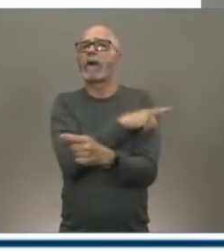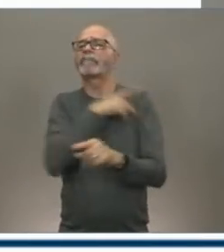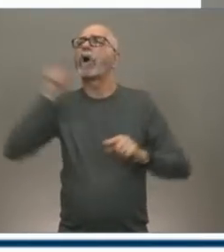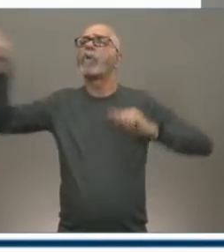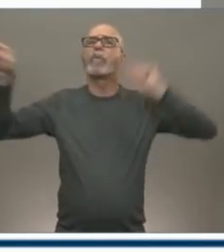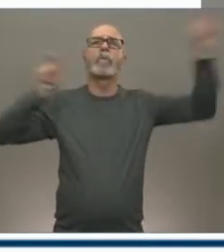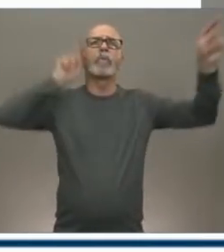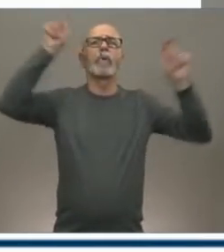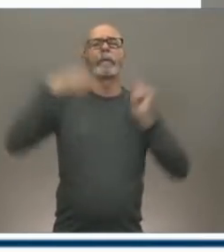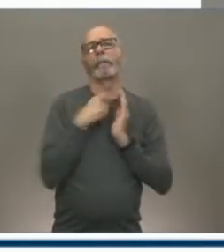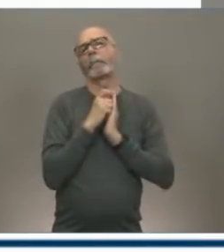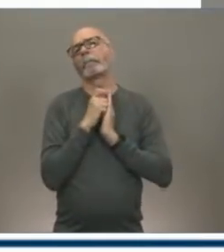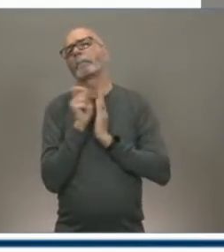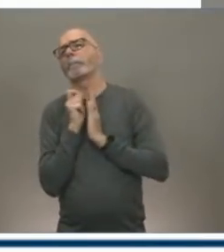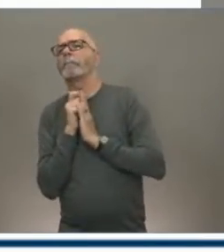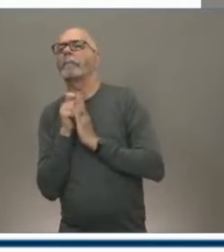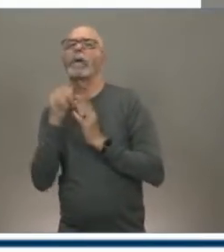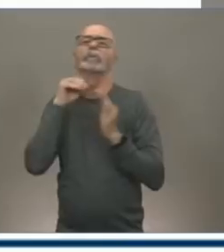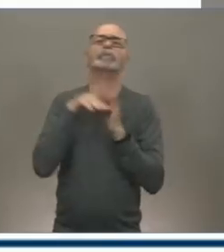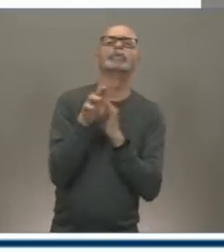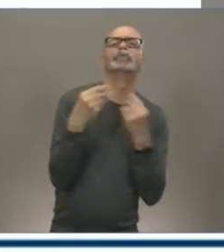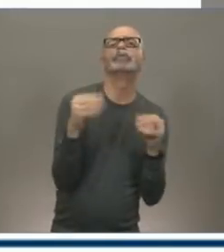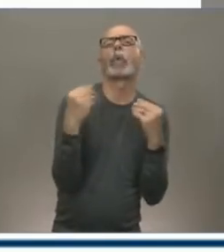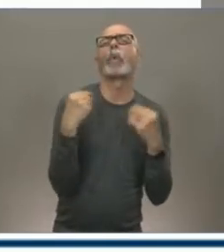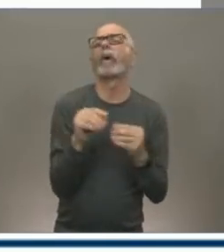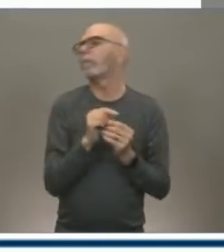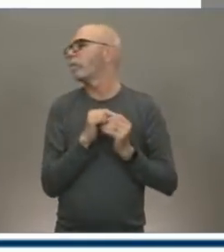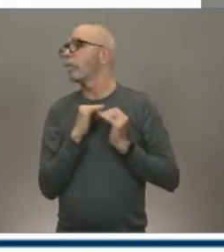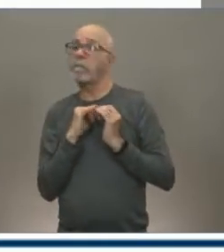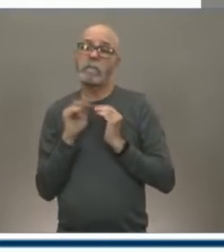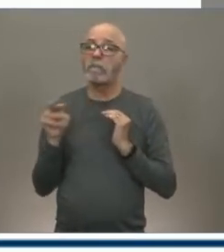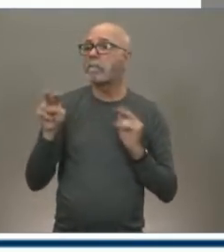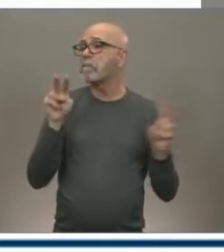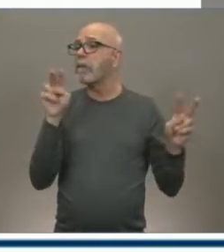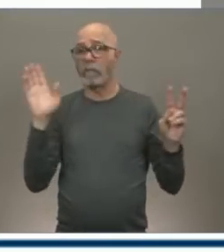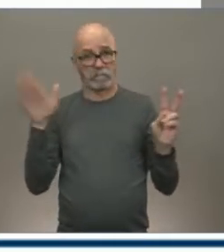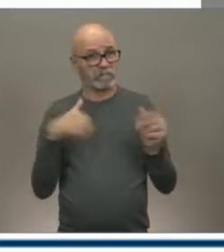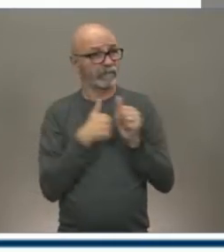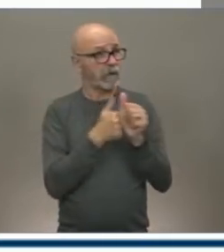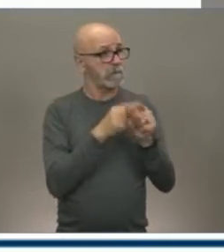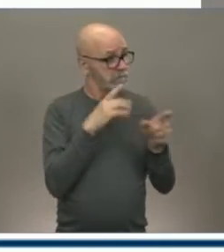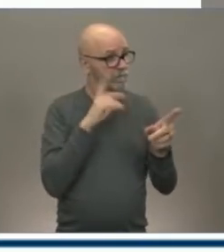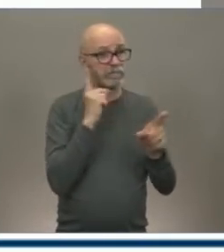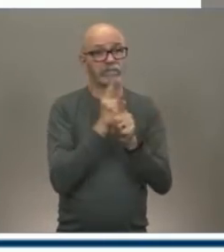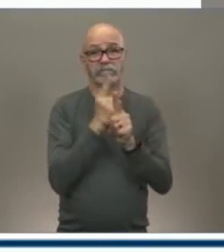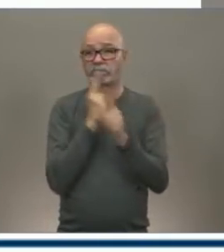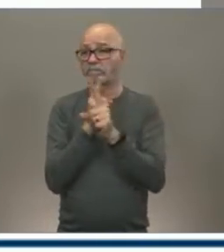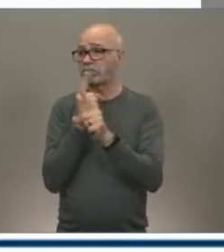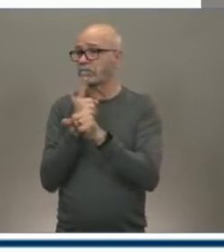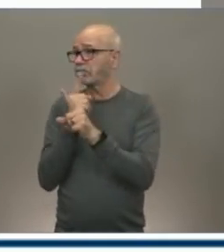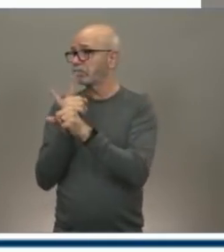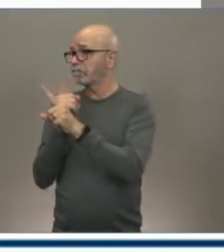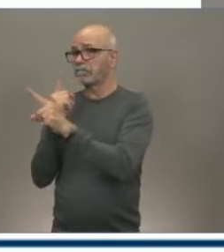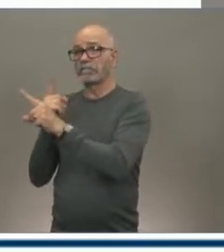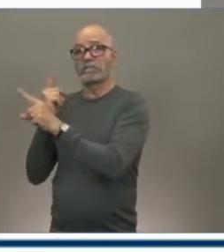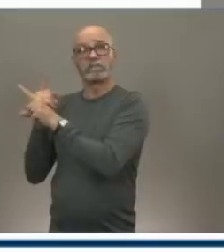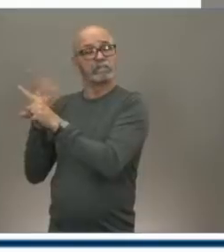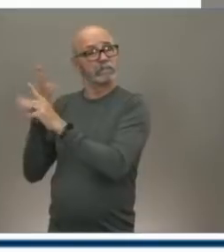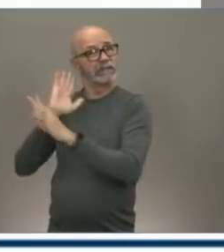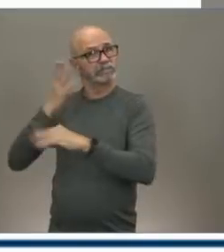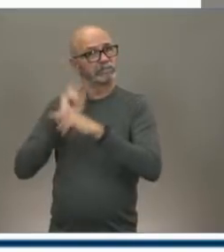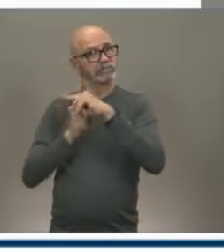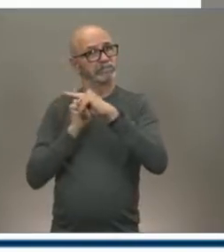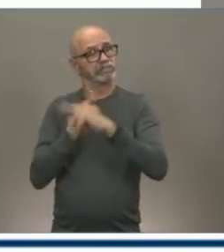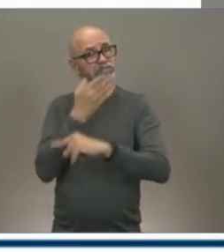focusing on the retail environment. And what I'm hearing from them is that the compliance has been exceptional. They've done more